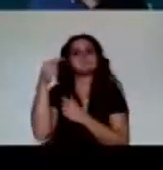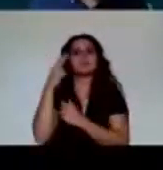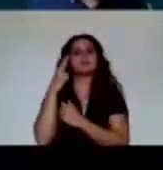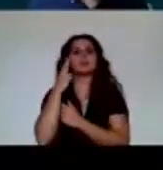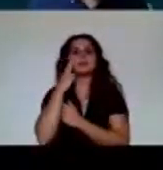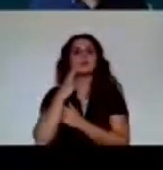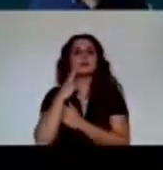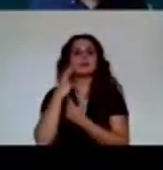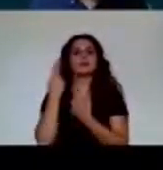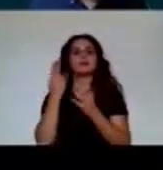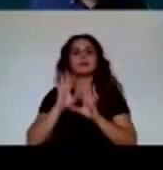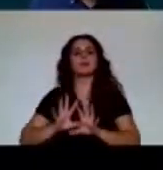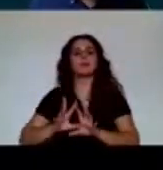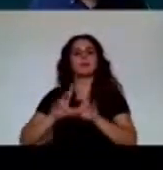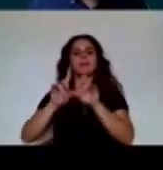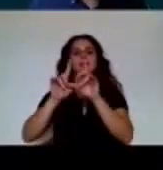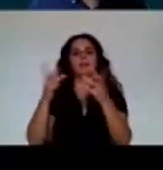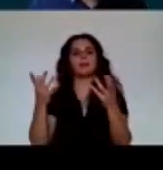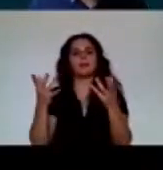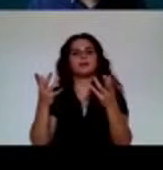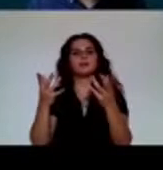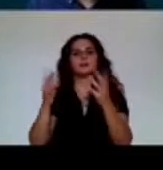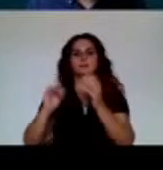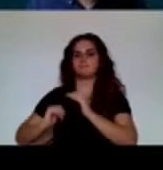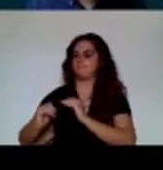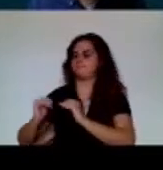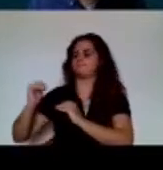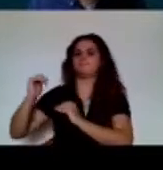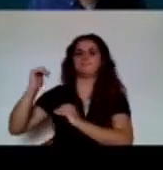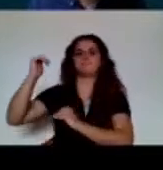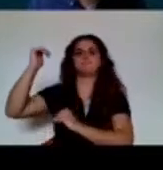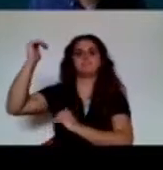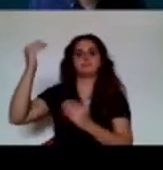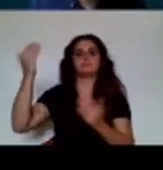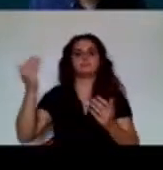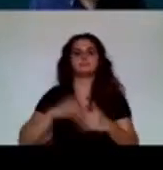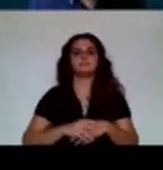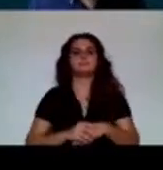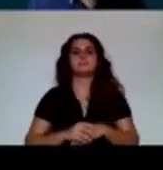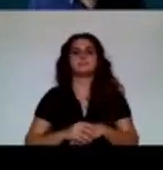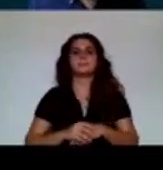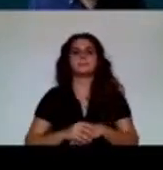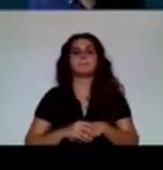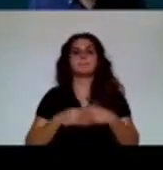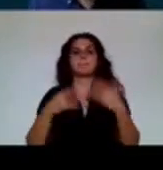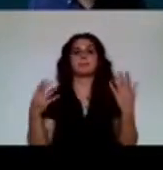their racial evaluations, develop in the course of childhood?